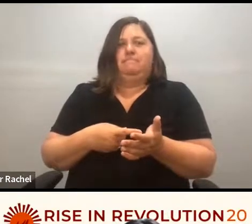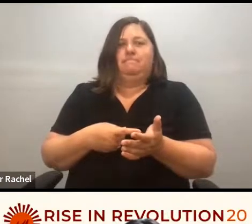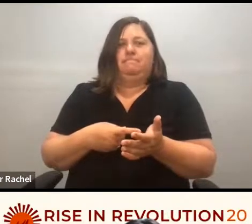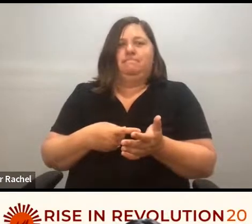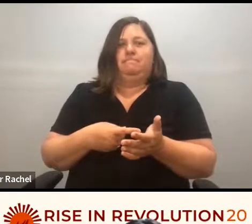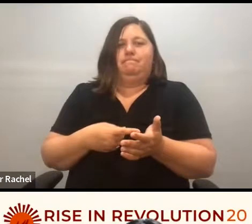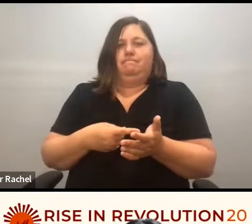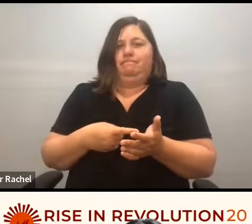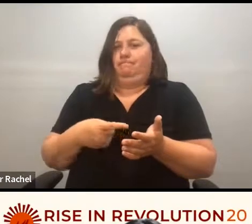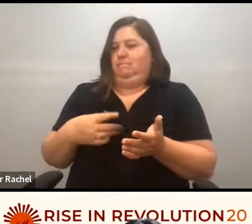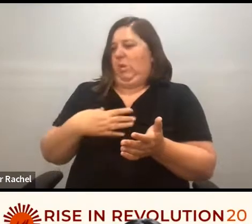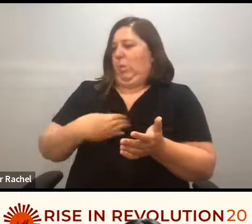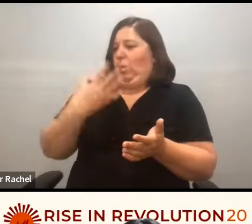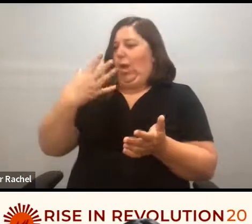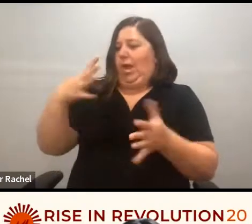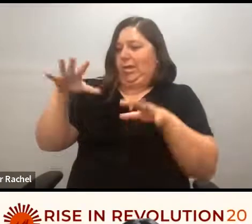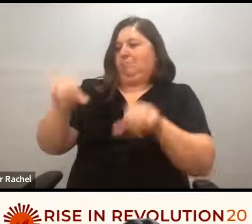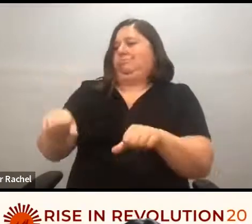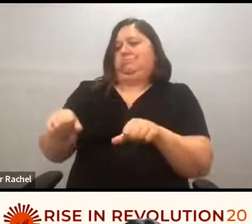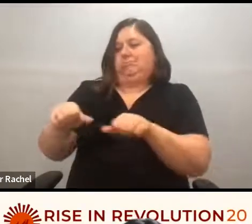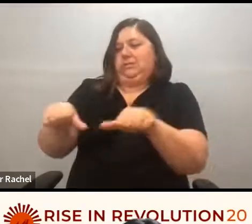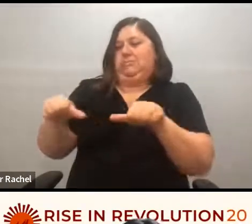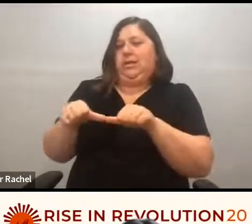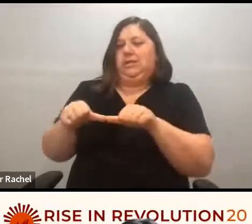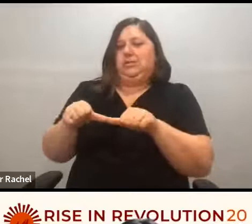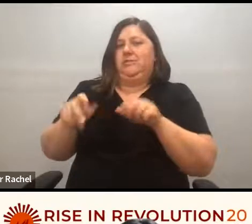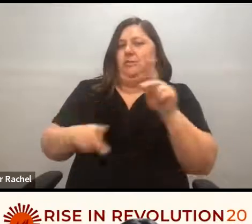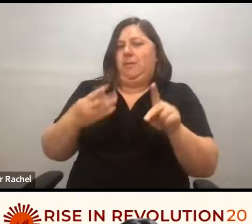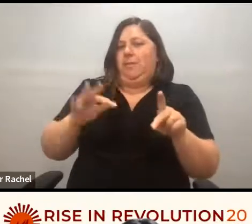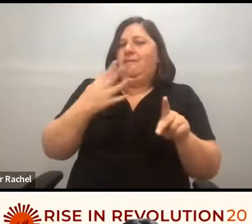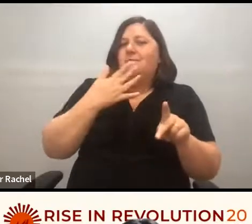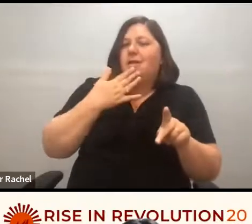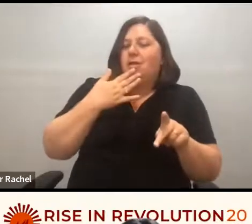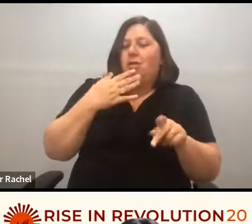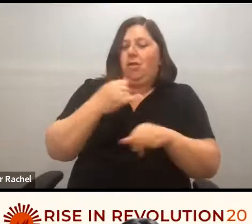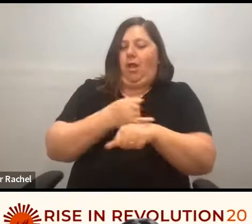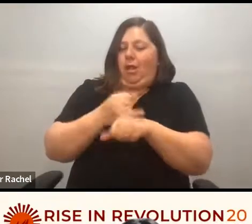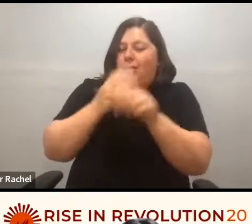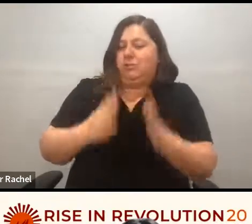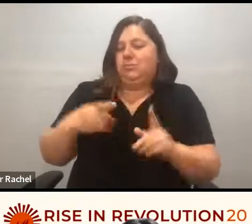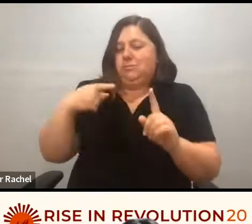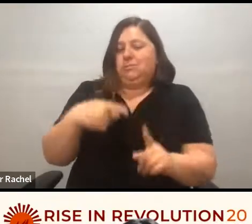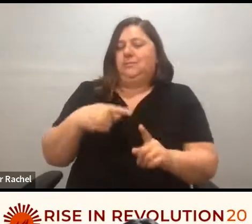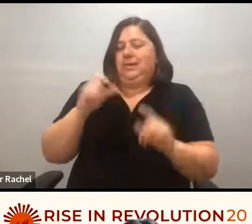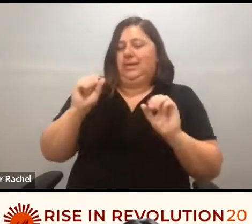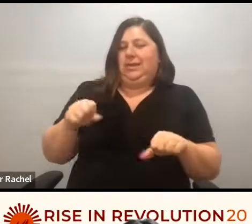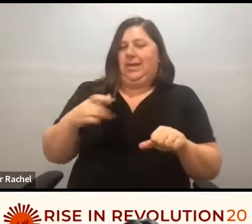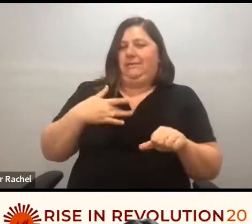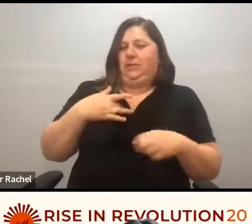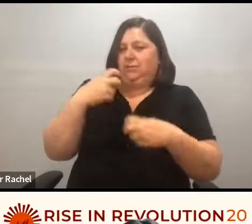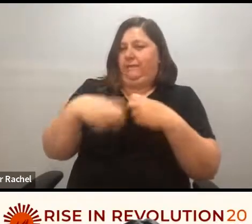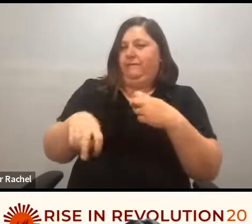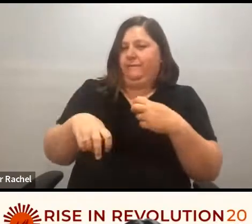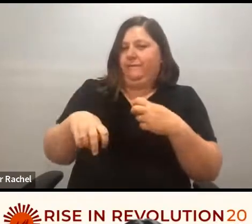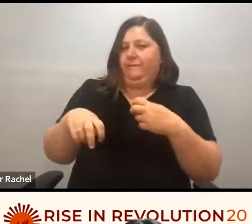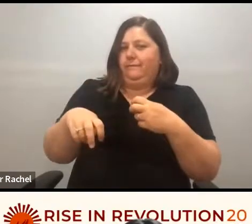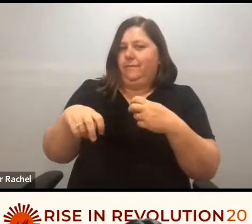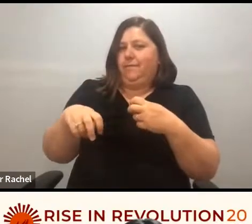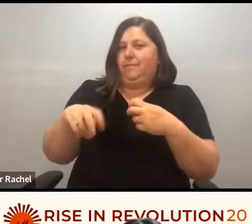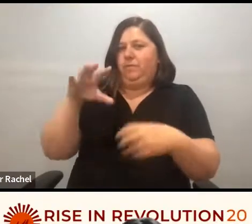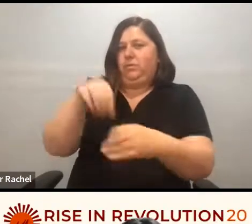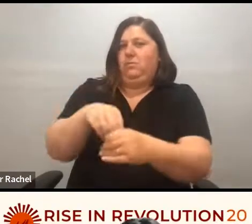like white dominated spaces for, you know, so for people of color, for islanders in particular, it can be really difficult to be in